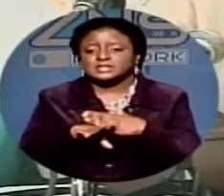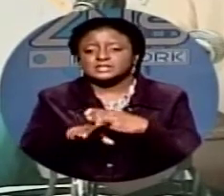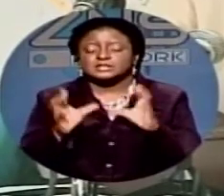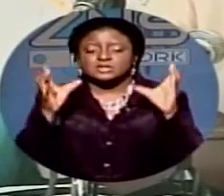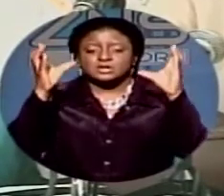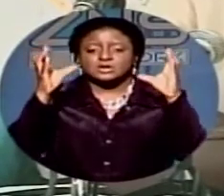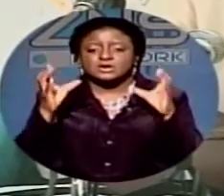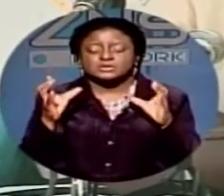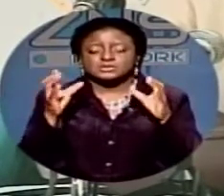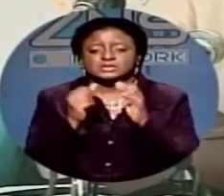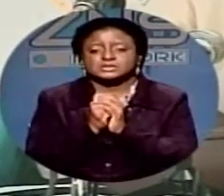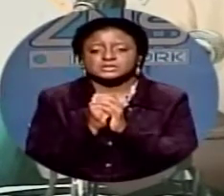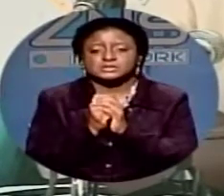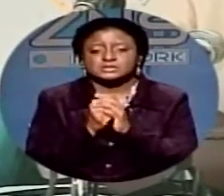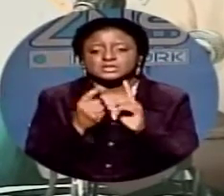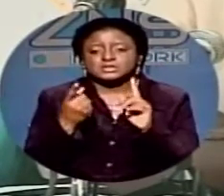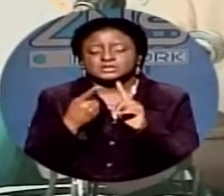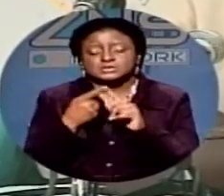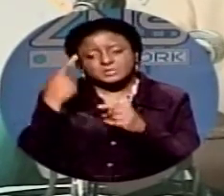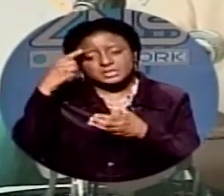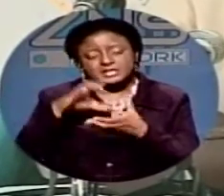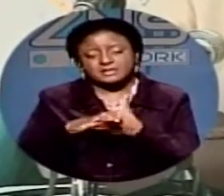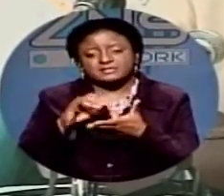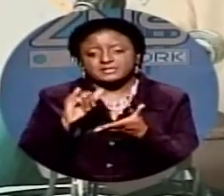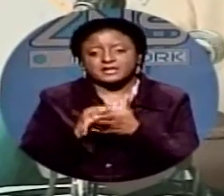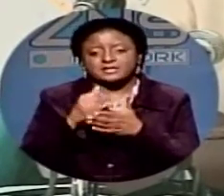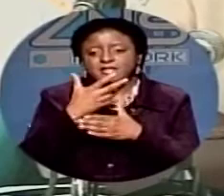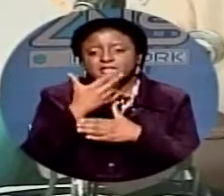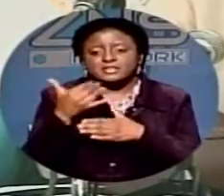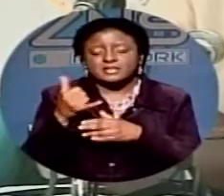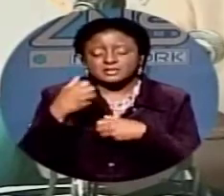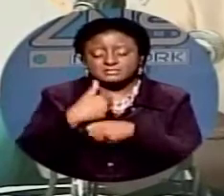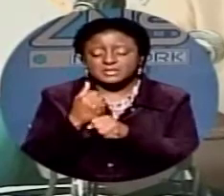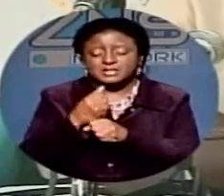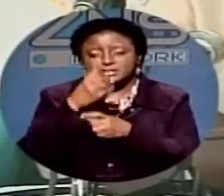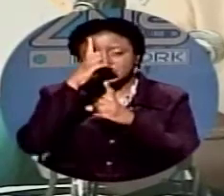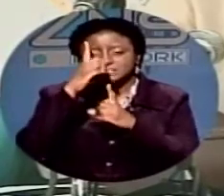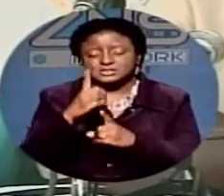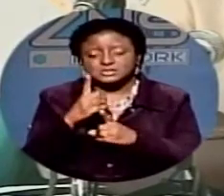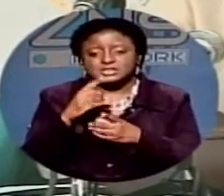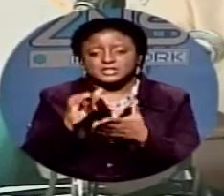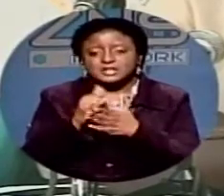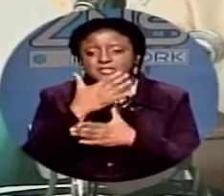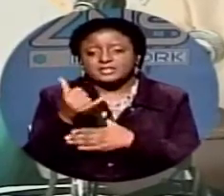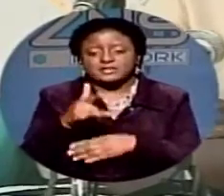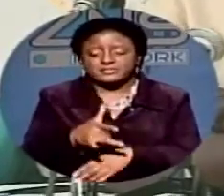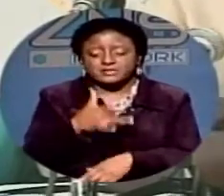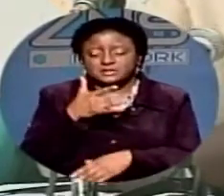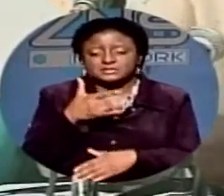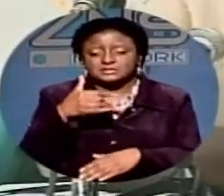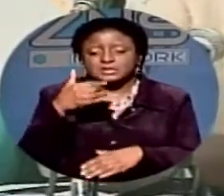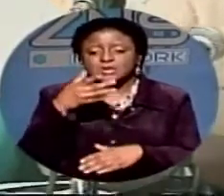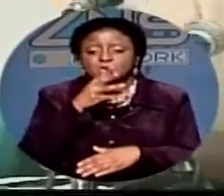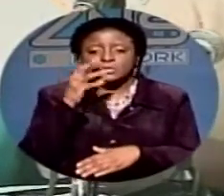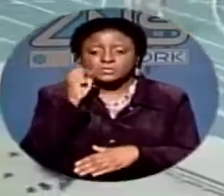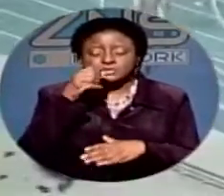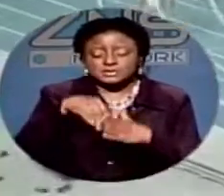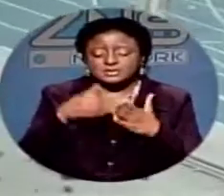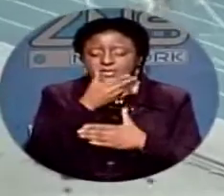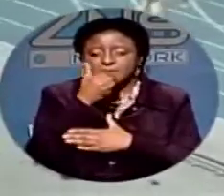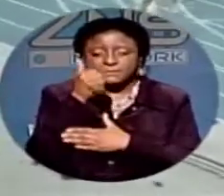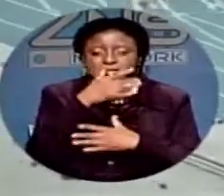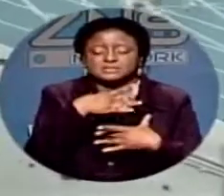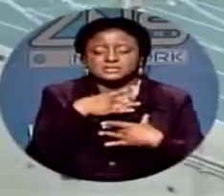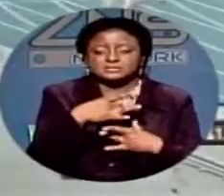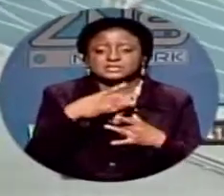their best knowledge at that time and made a decision that they felt would have been in the best interest of the team.